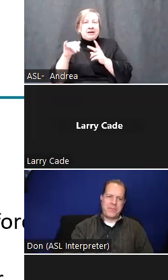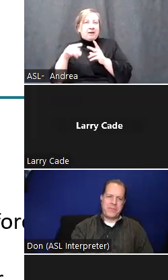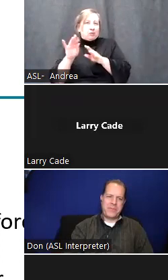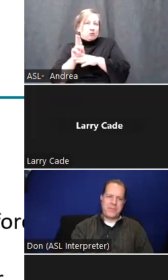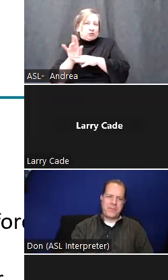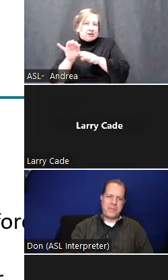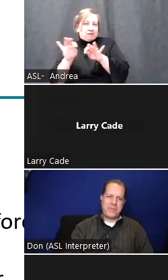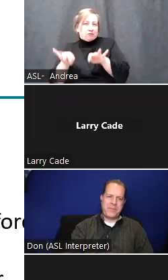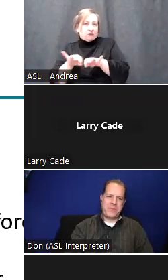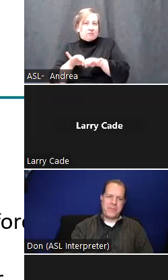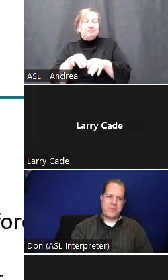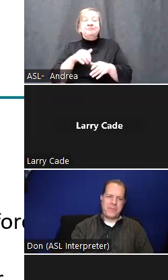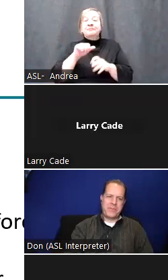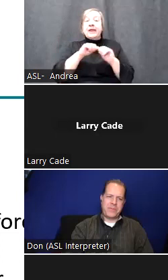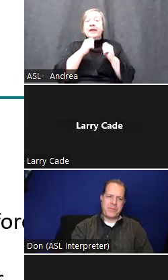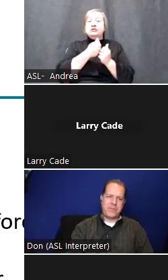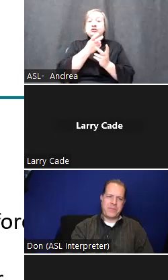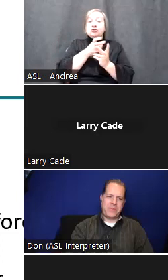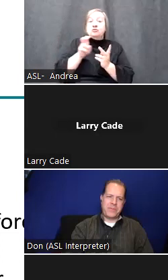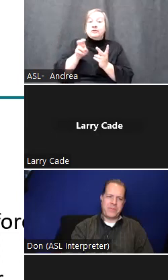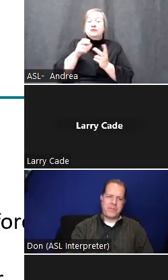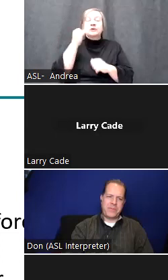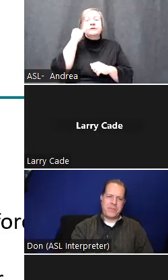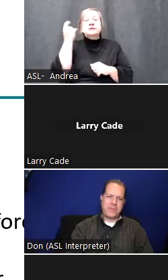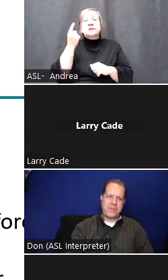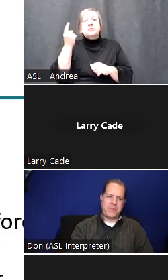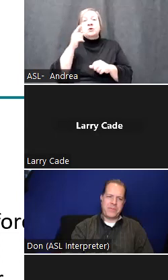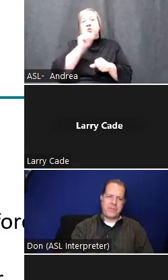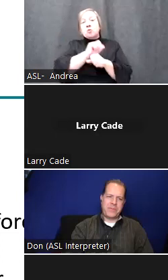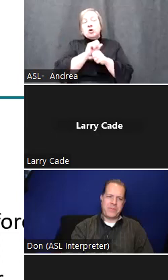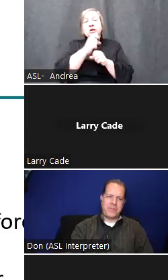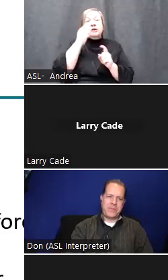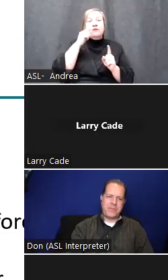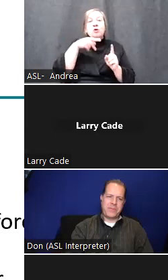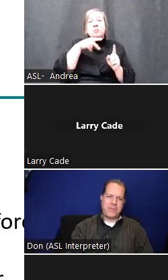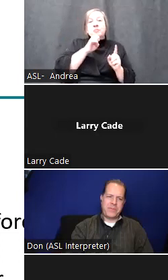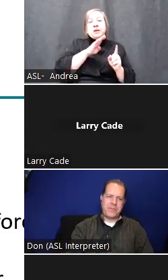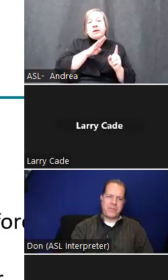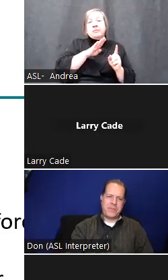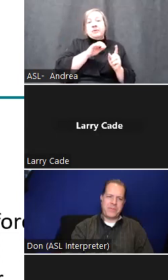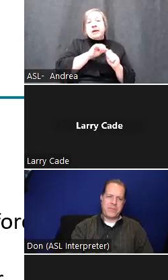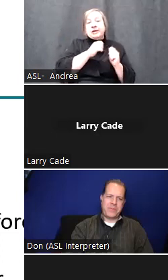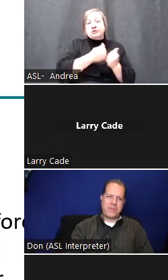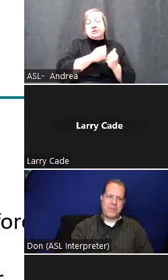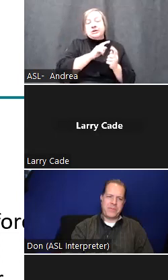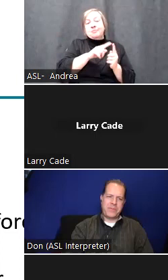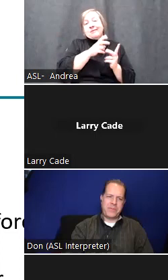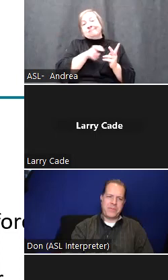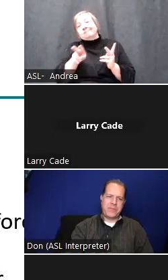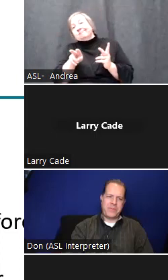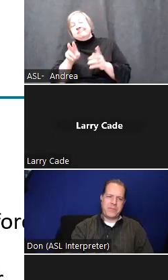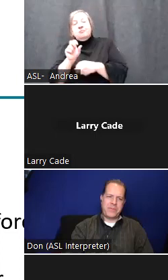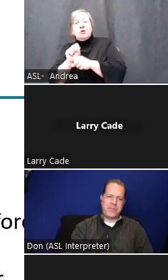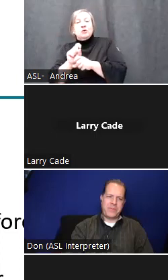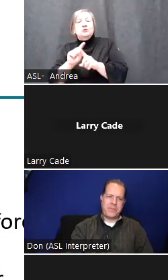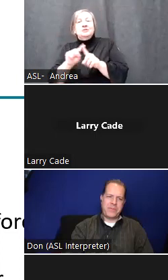then agency transfer is for anyone who is working for a PEB agency and then they transfer employment to a